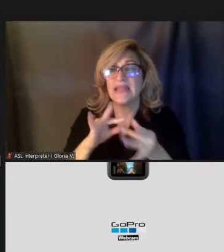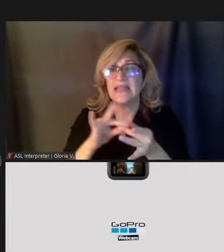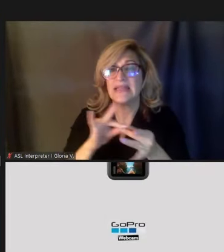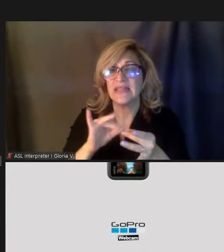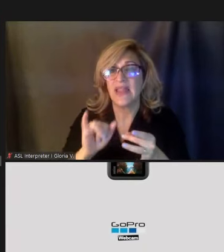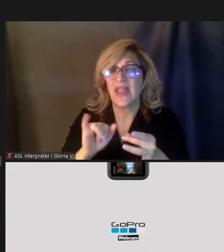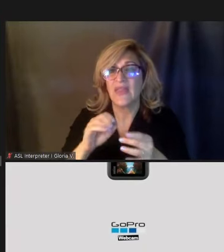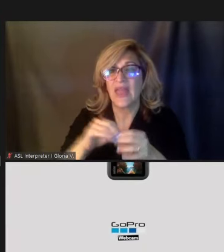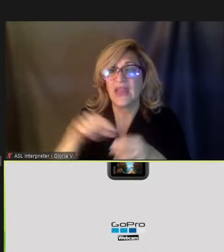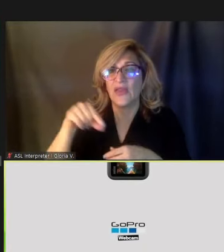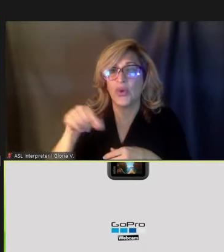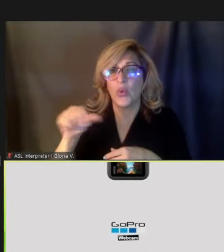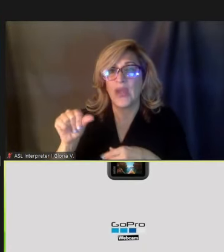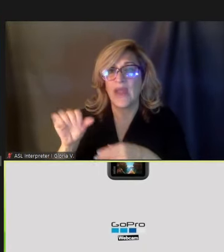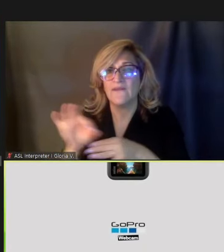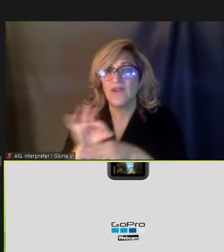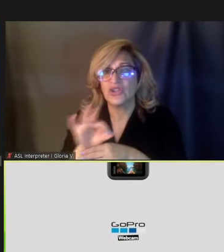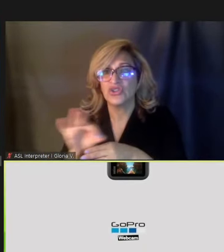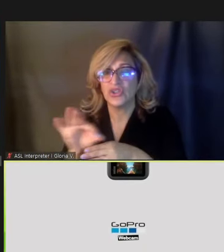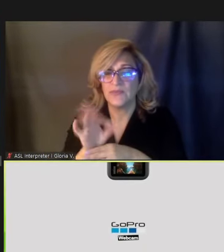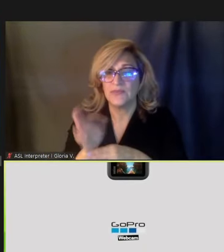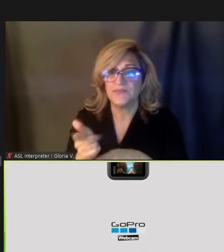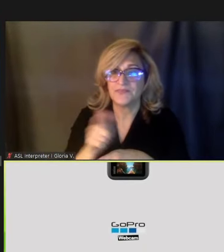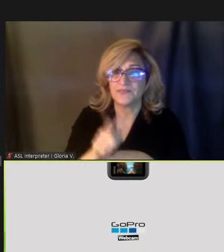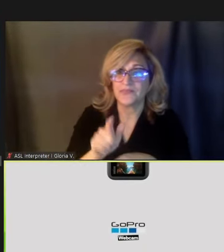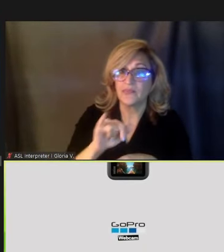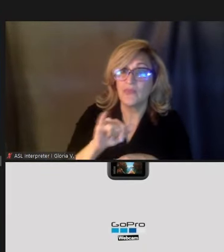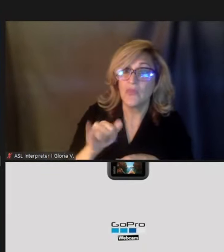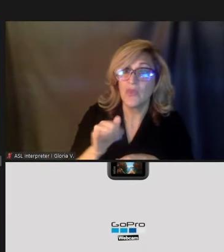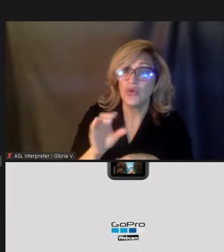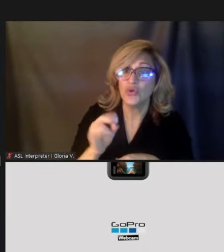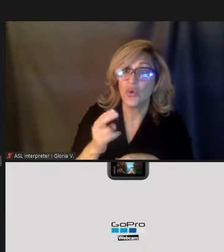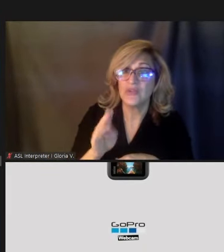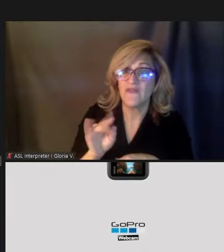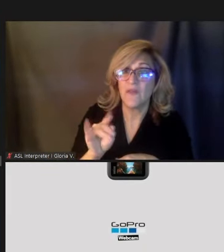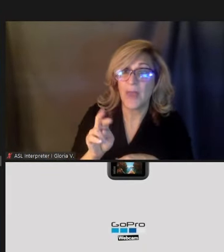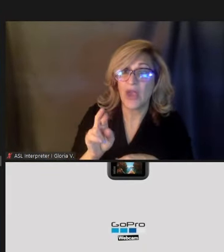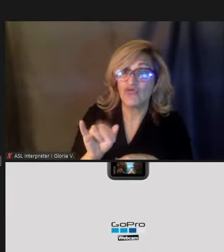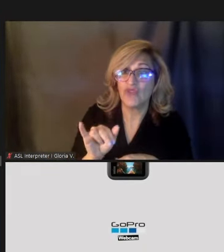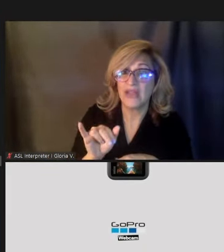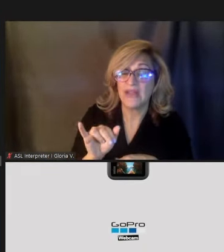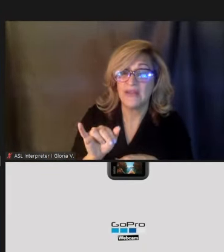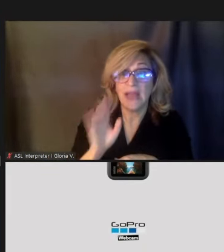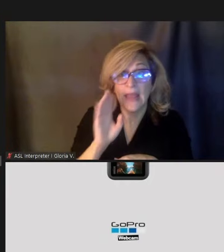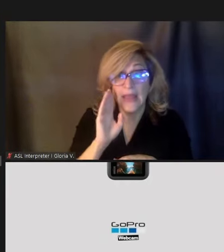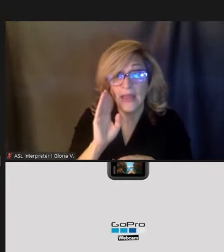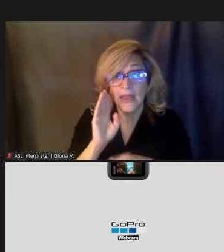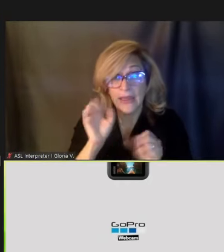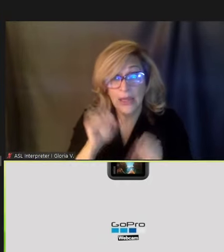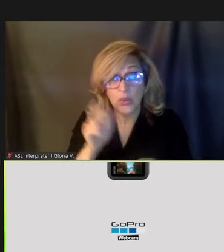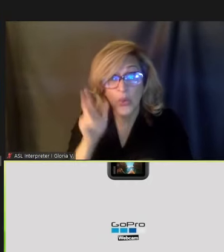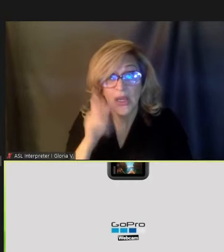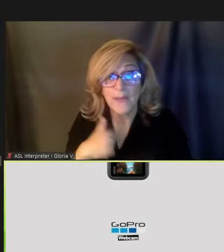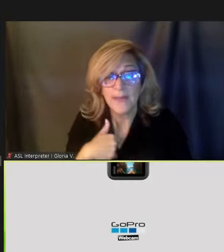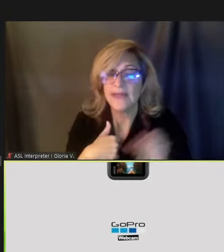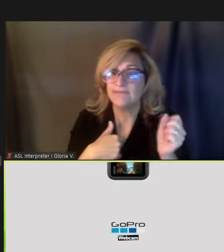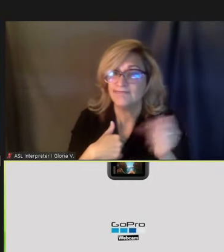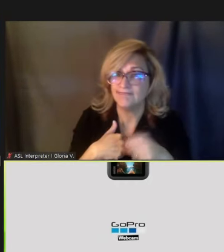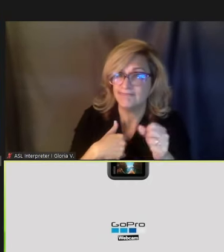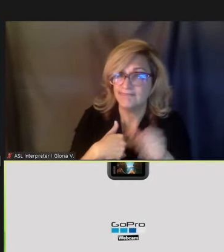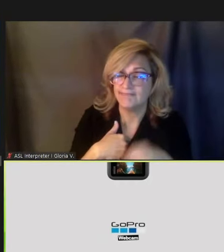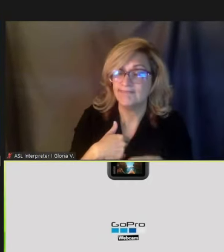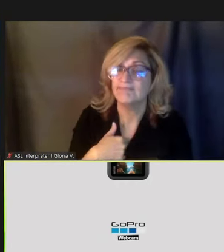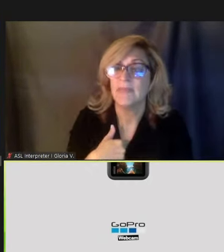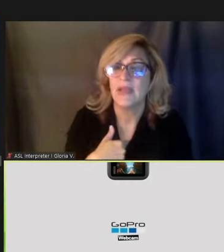Berry? Can you hear me? Yes, we can. All right, I want to start off with my full opposition to congestion pricing.